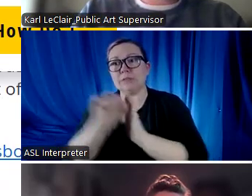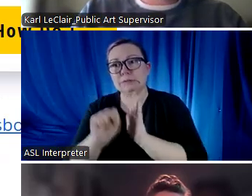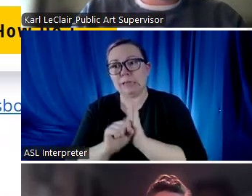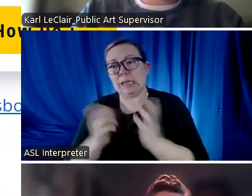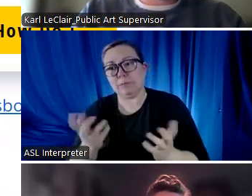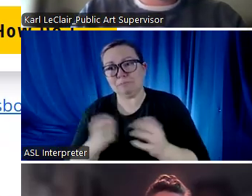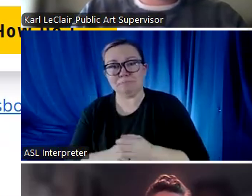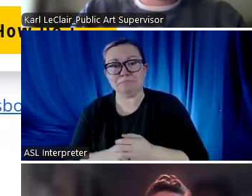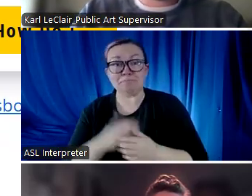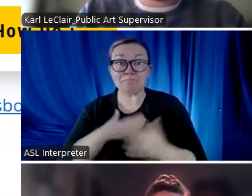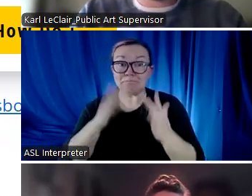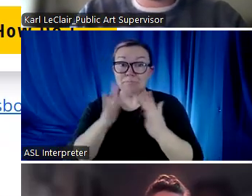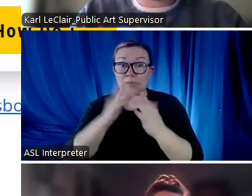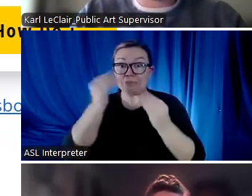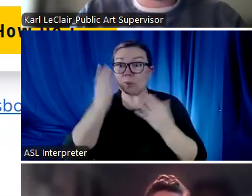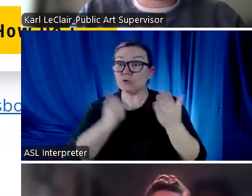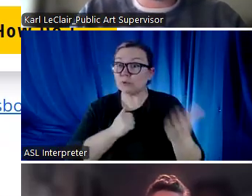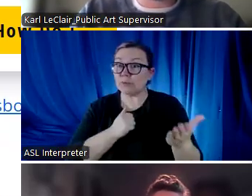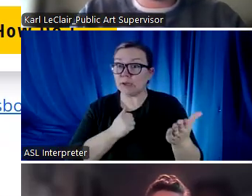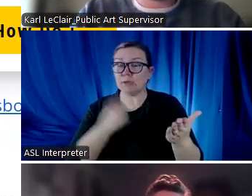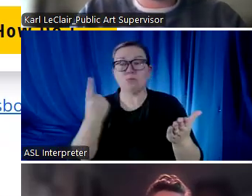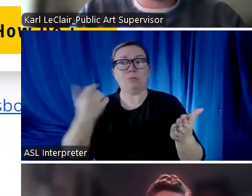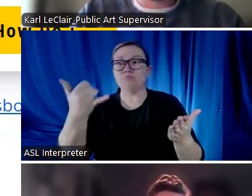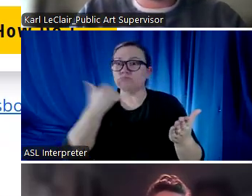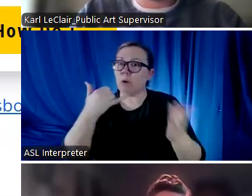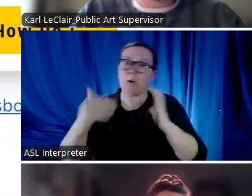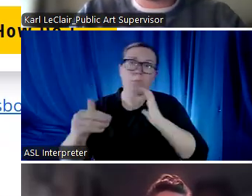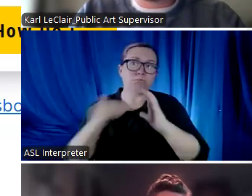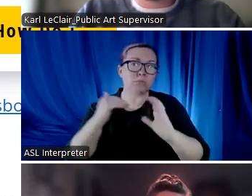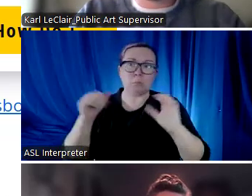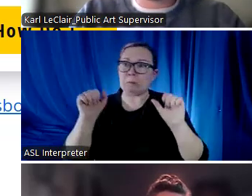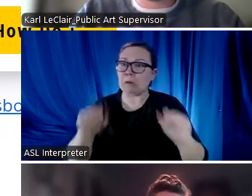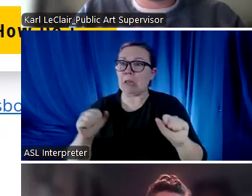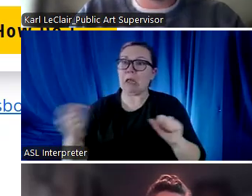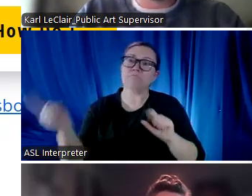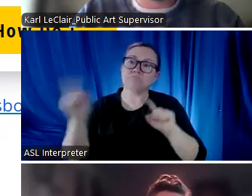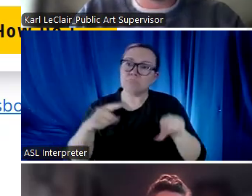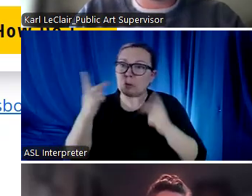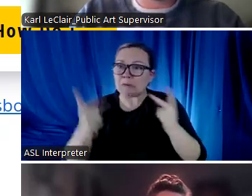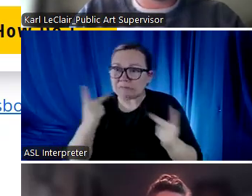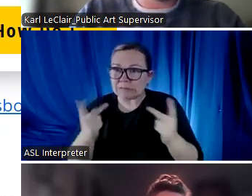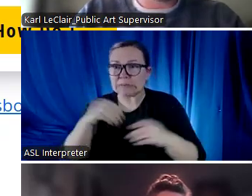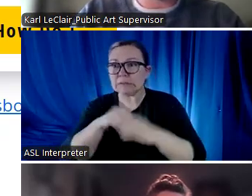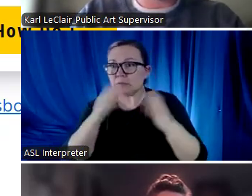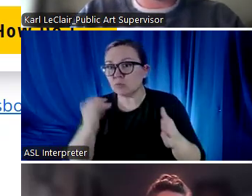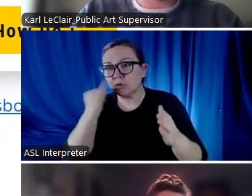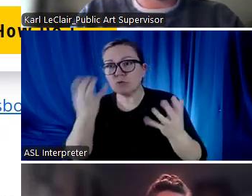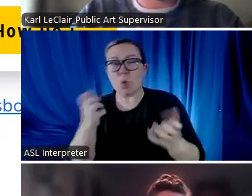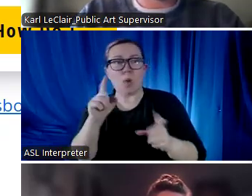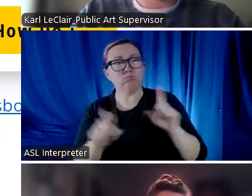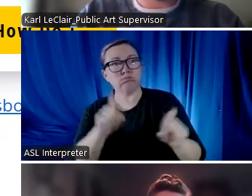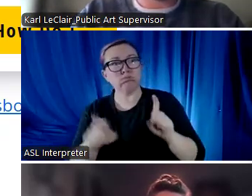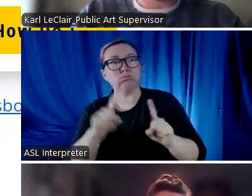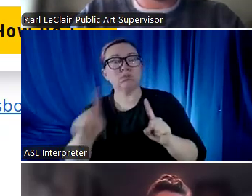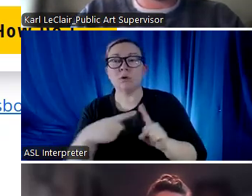My contact information there, always give me a call, send me an email, come visit me at the Walters if you have questions, you want to chat about project